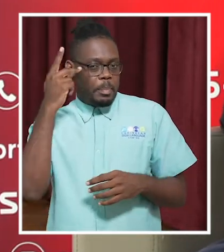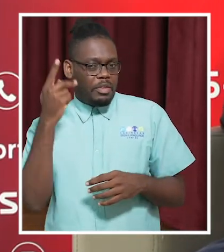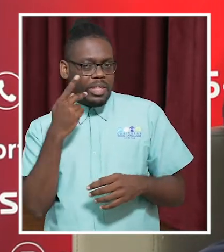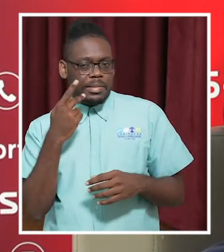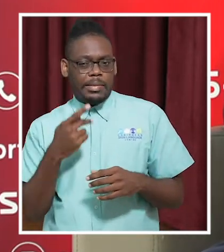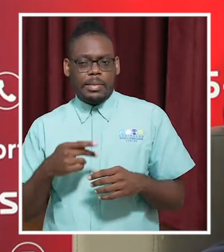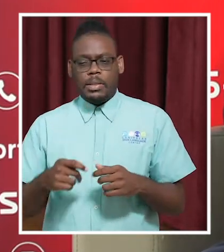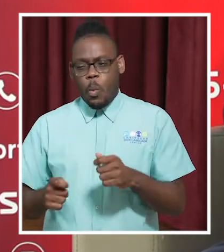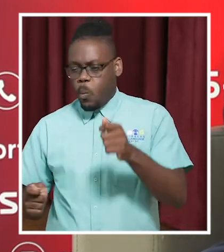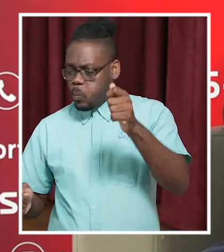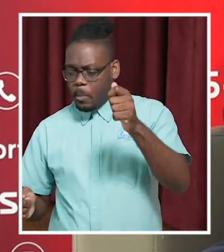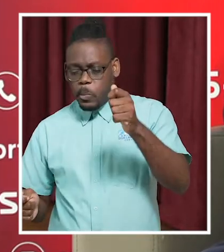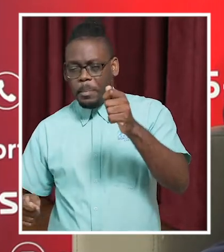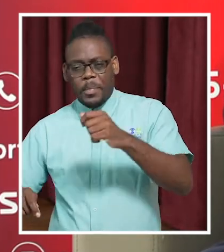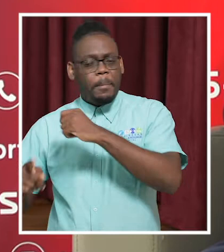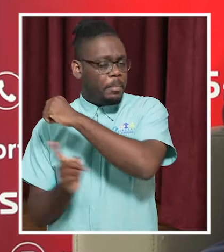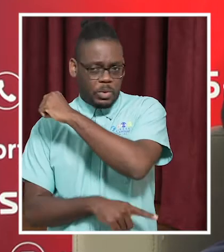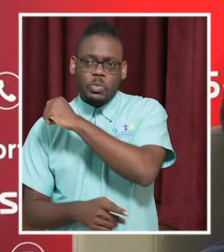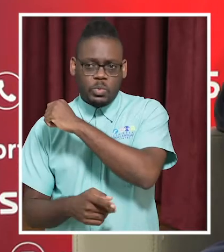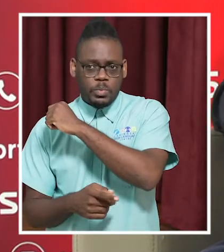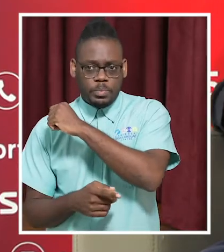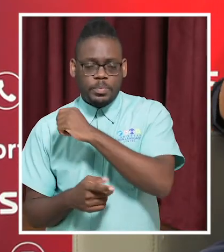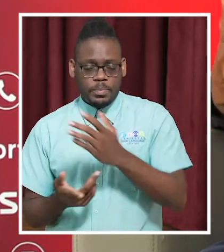because of that, the